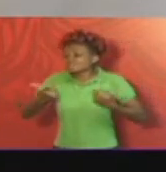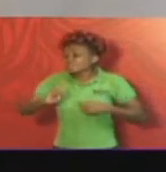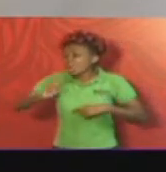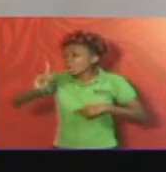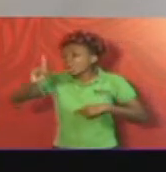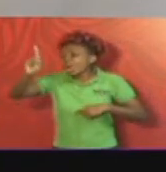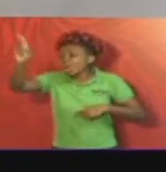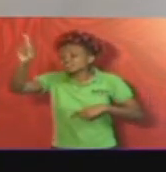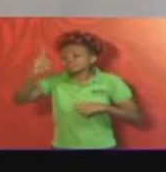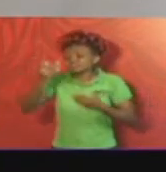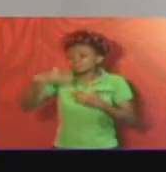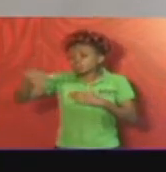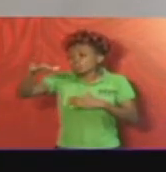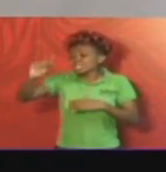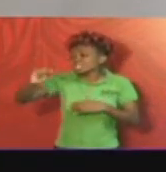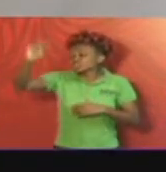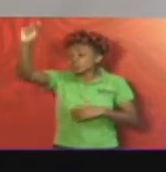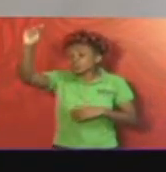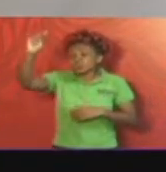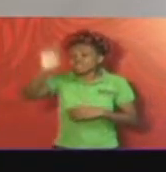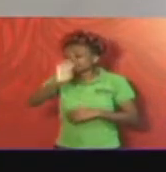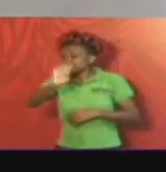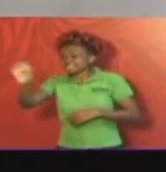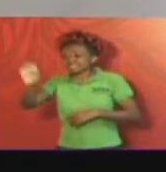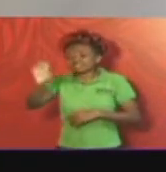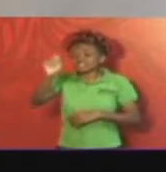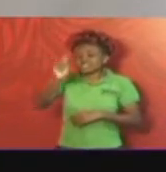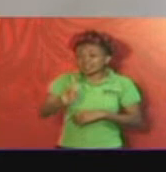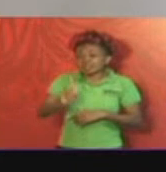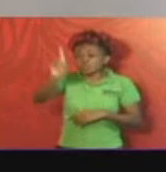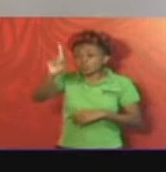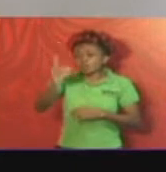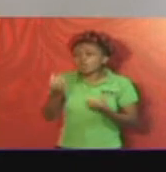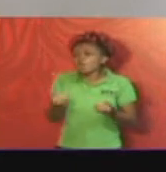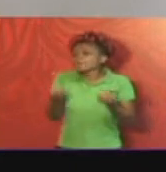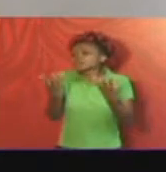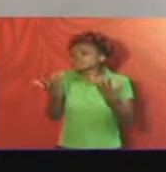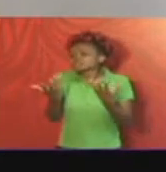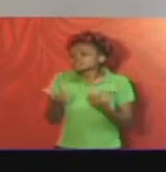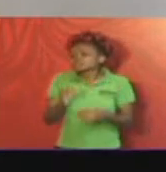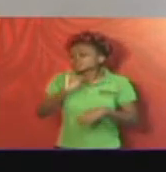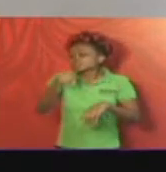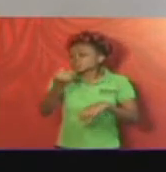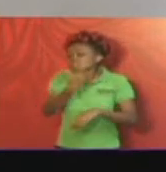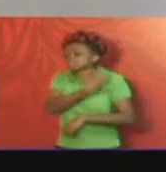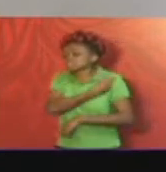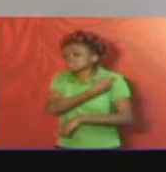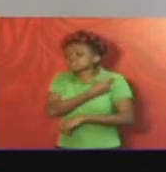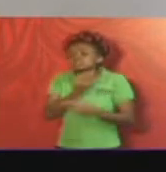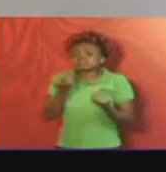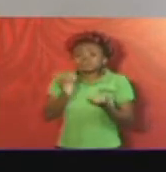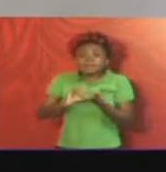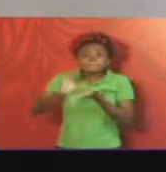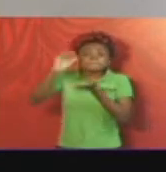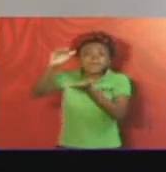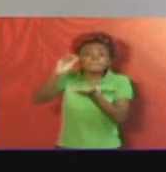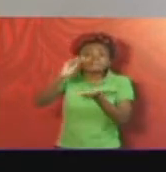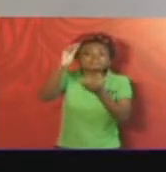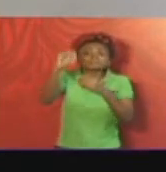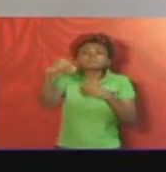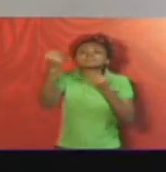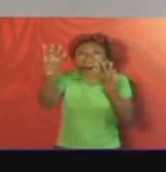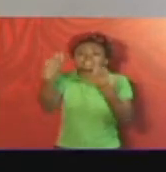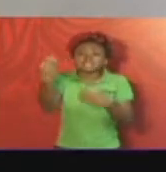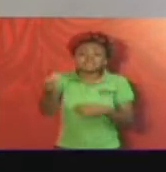the 108,000 doses of Johnson & Johnson would be adequate to vaccinate those